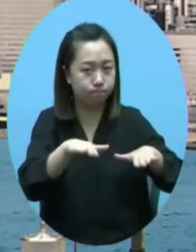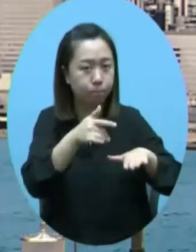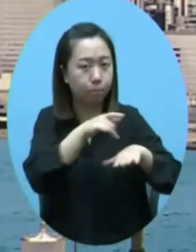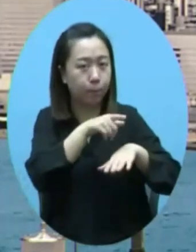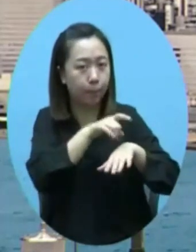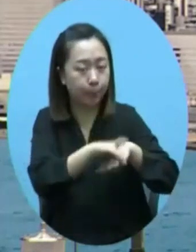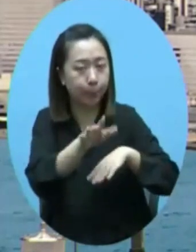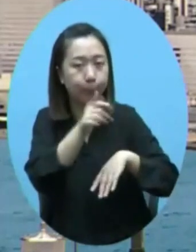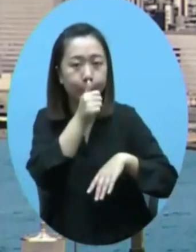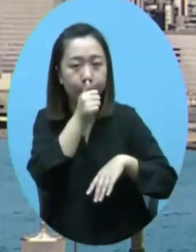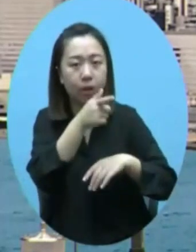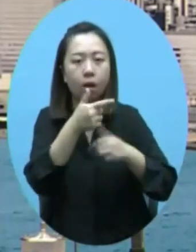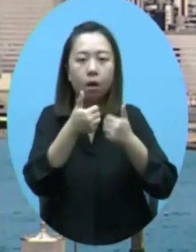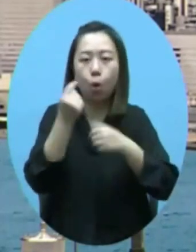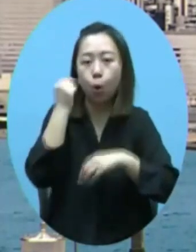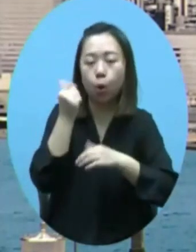Well, the father